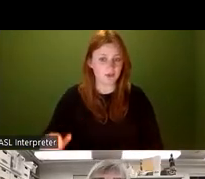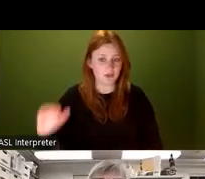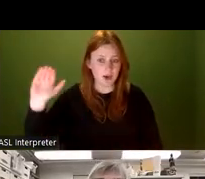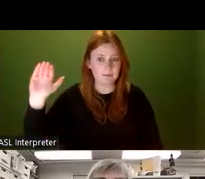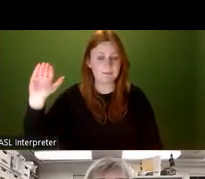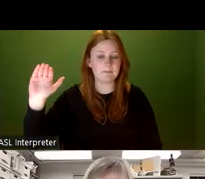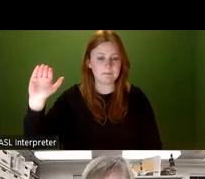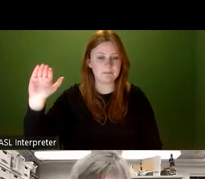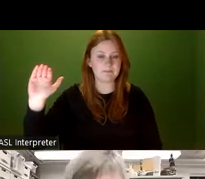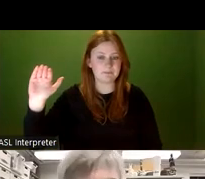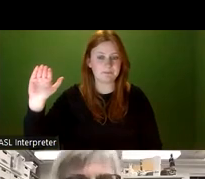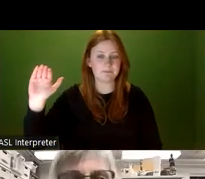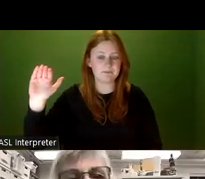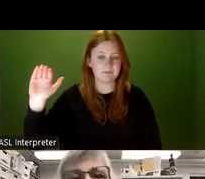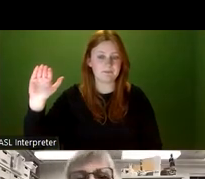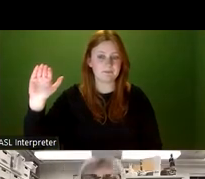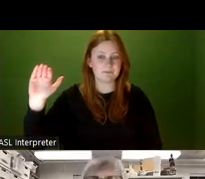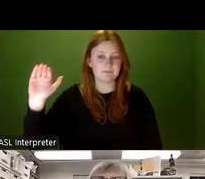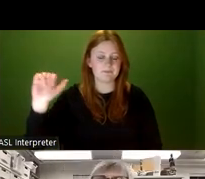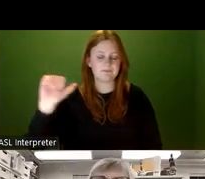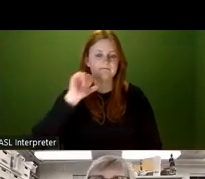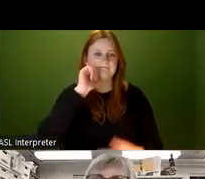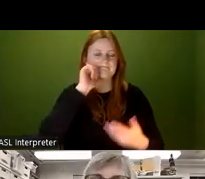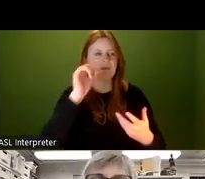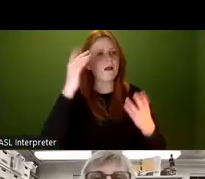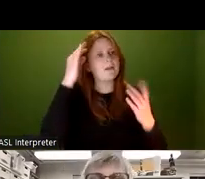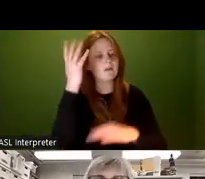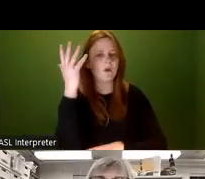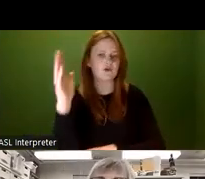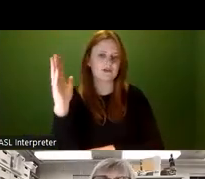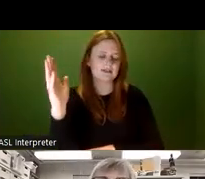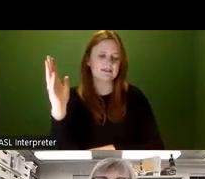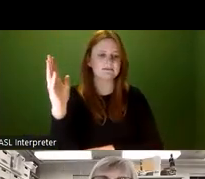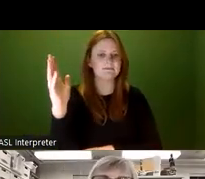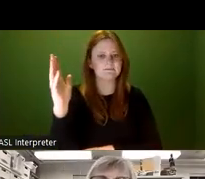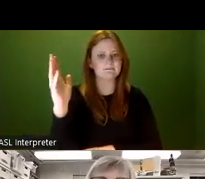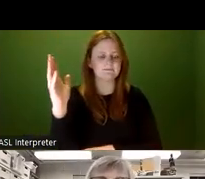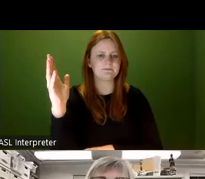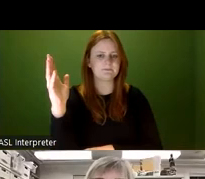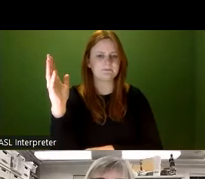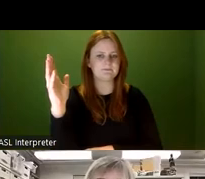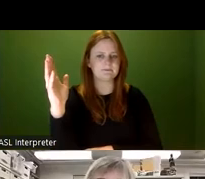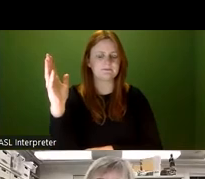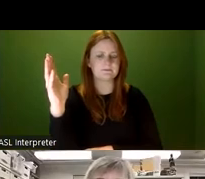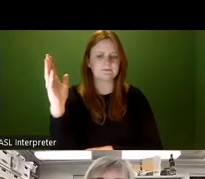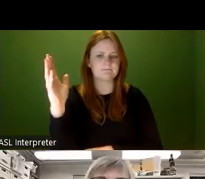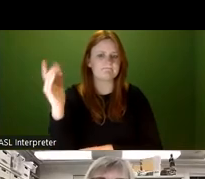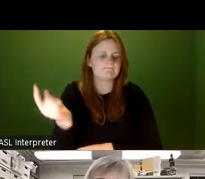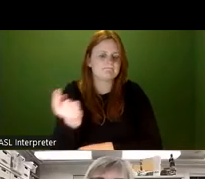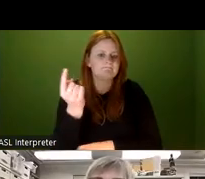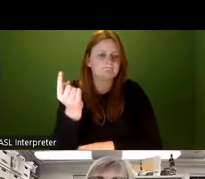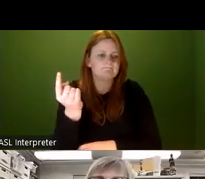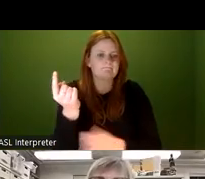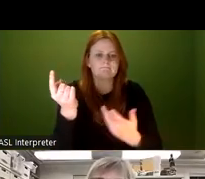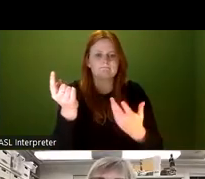not think about trees as something that I could take